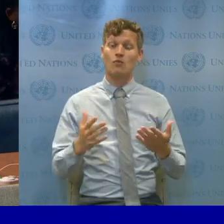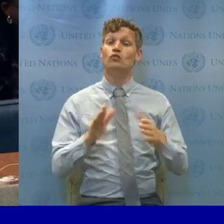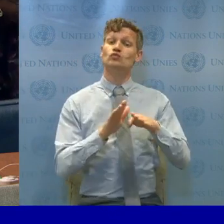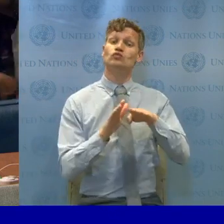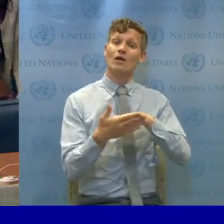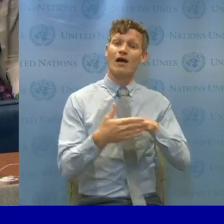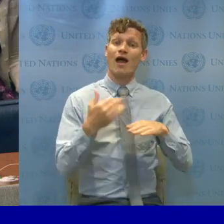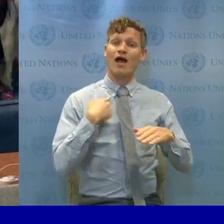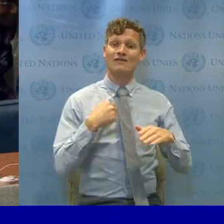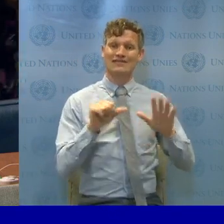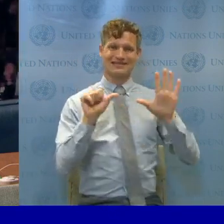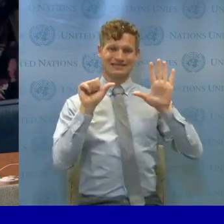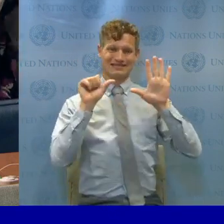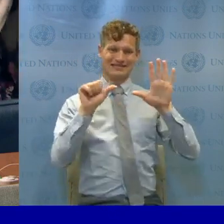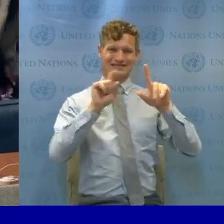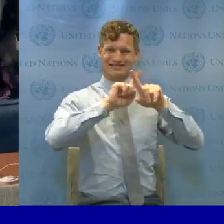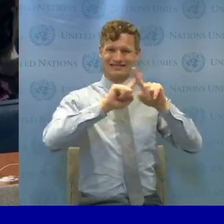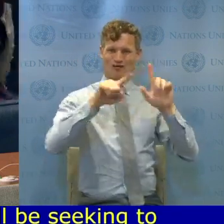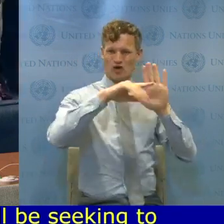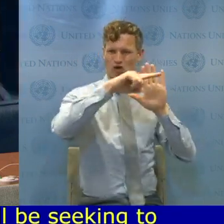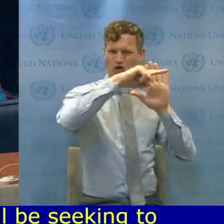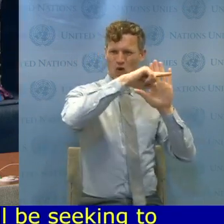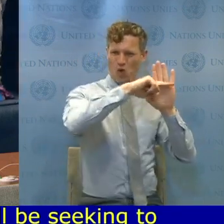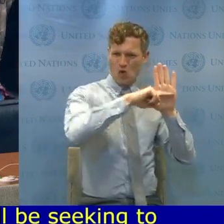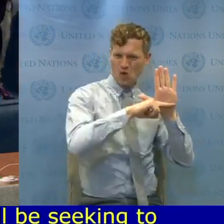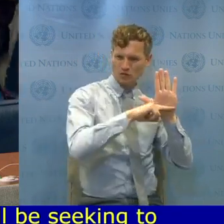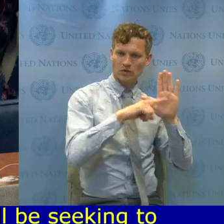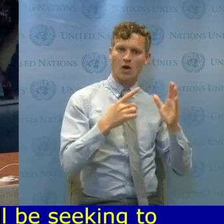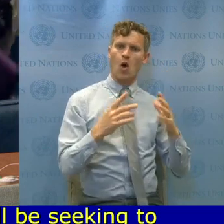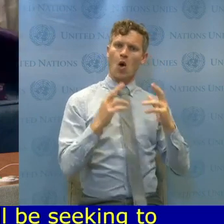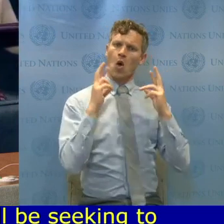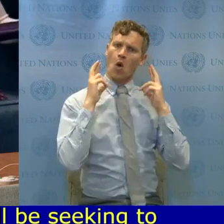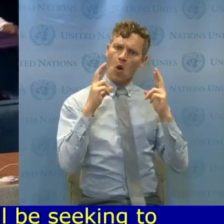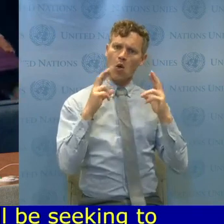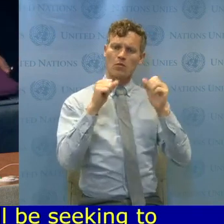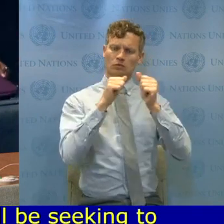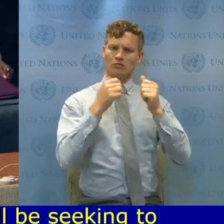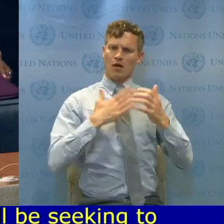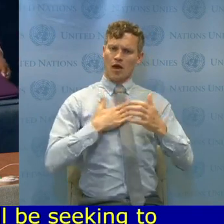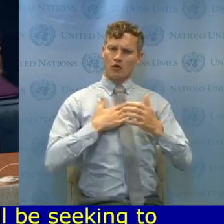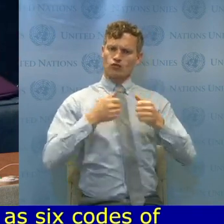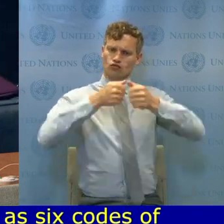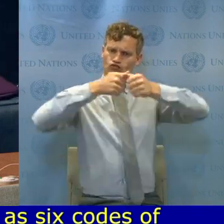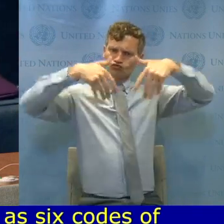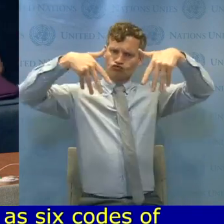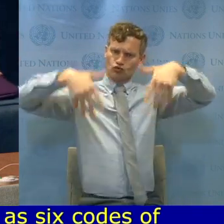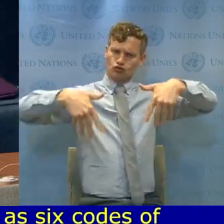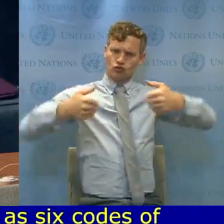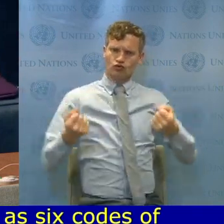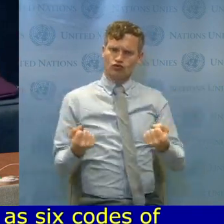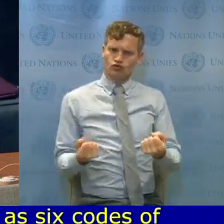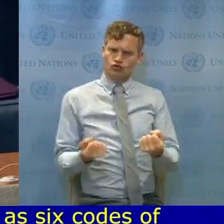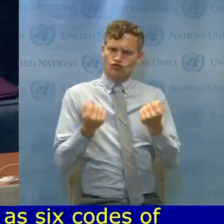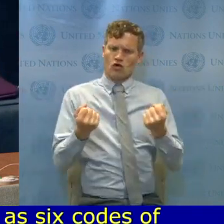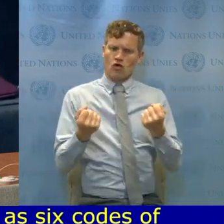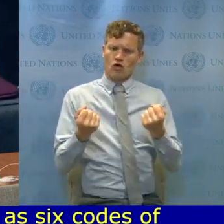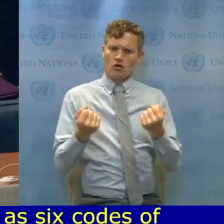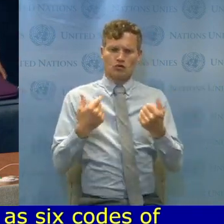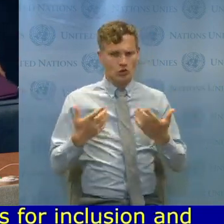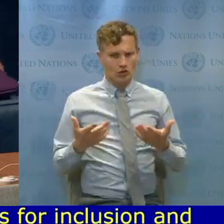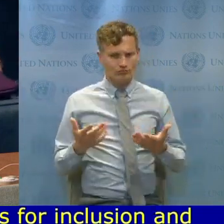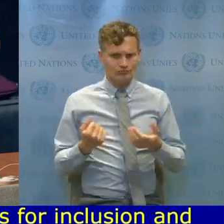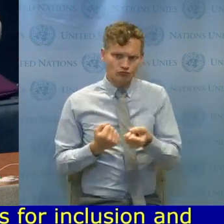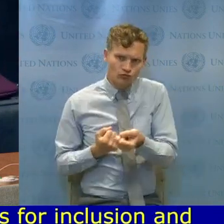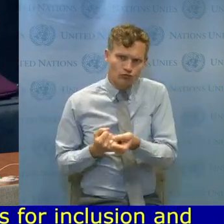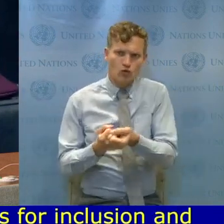for inclusion and strengthen the governance structure for the Jamaica Council for Persons with Disabilities. The Disabilities Rights Tribunal will